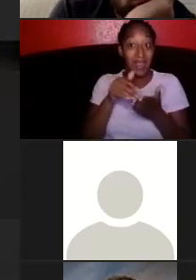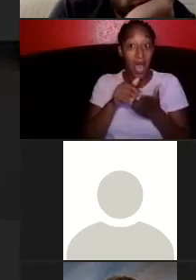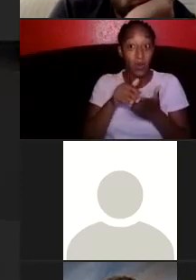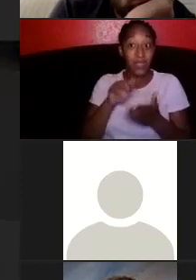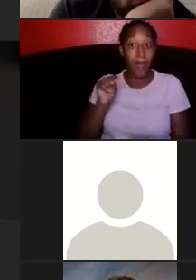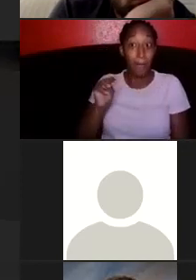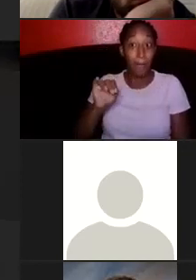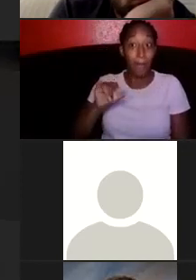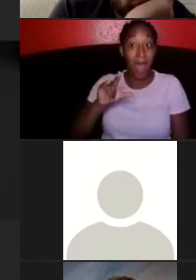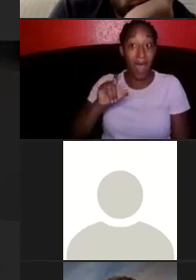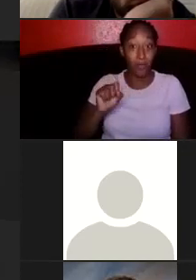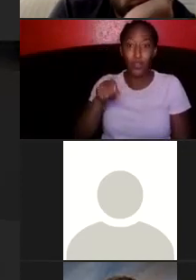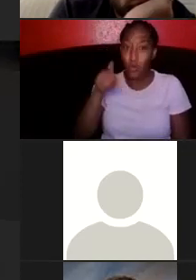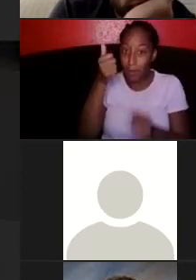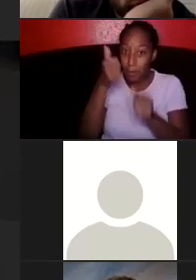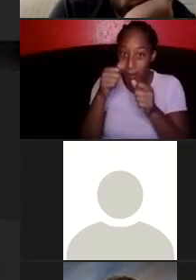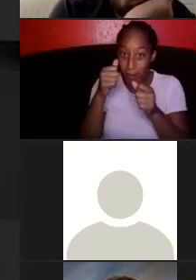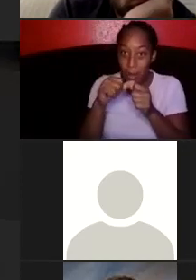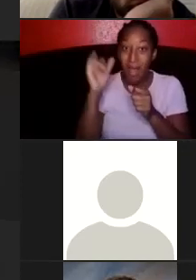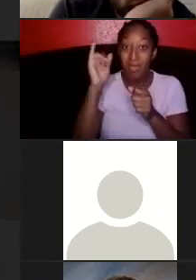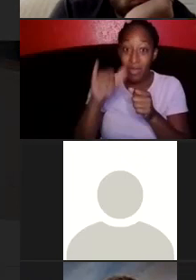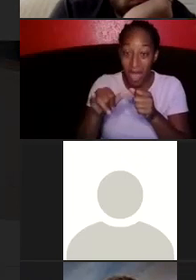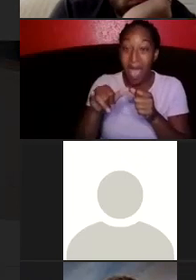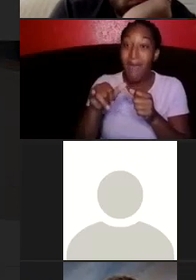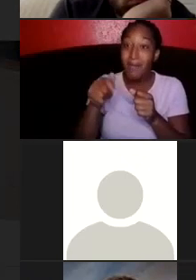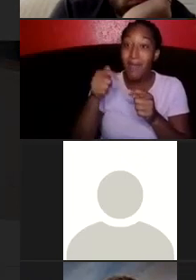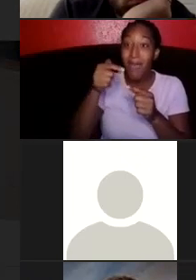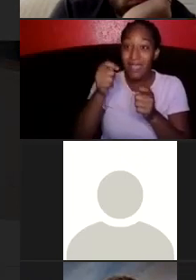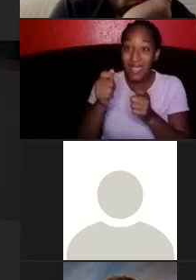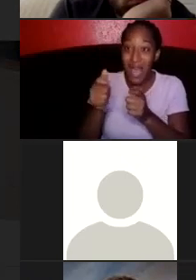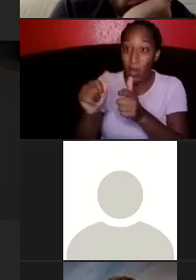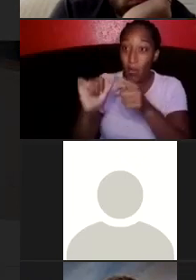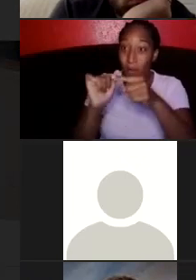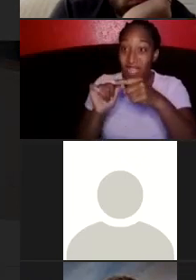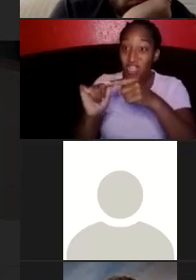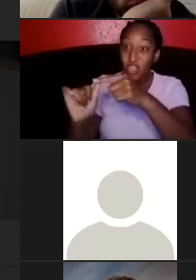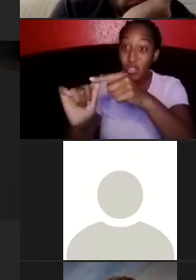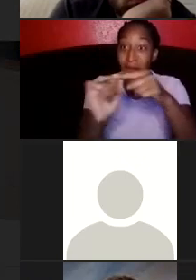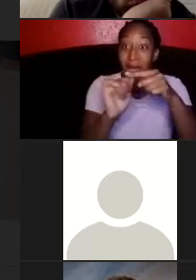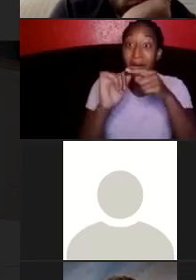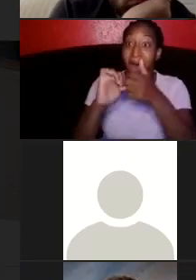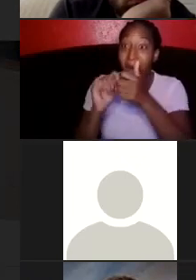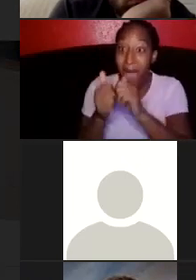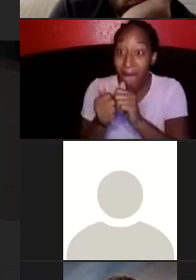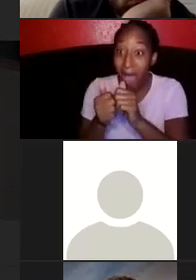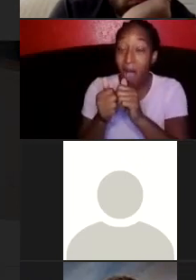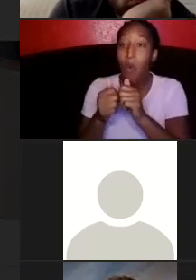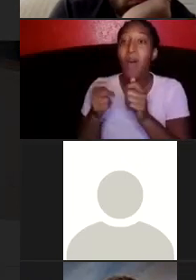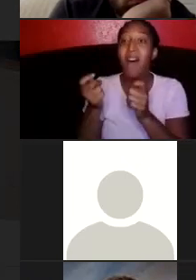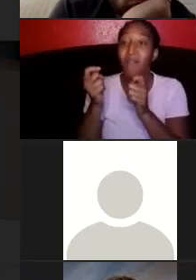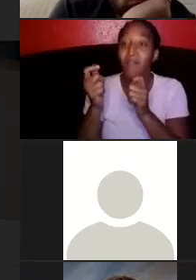Remember, this centripetal acceleration is how much the satellite is being accelerated toward the center of the